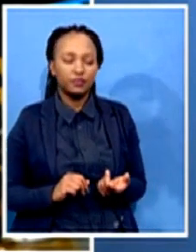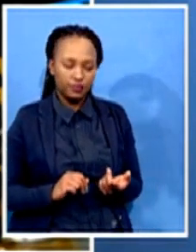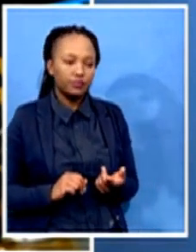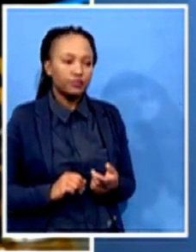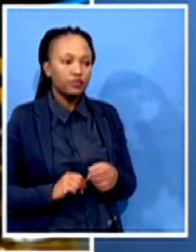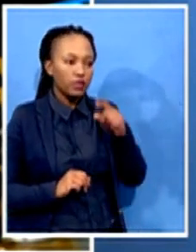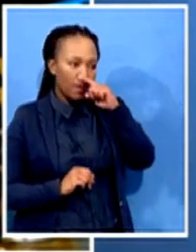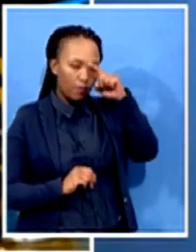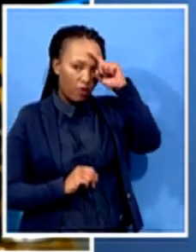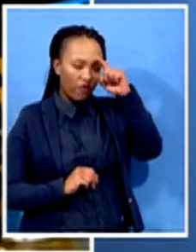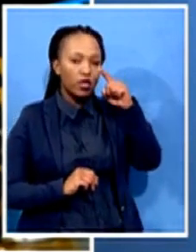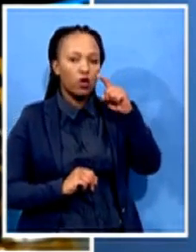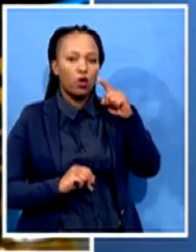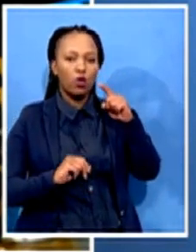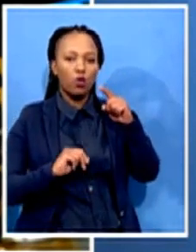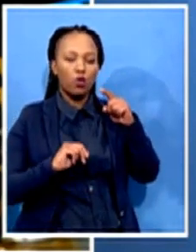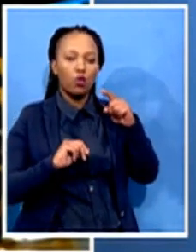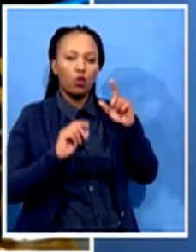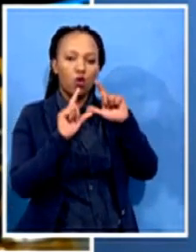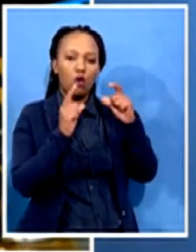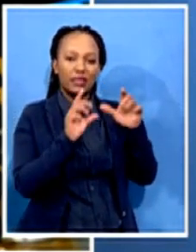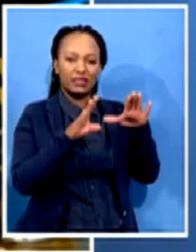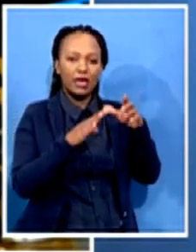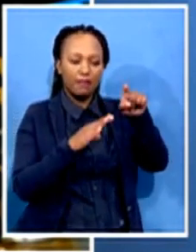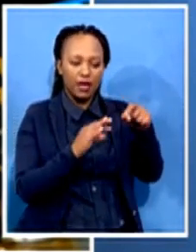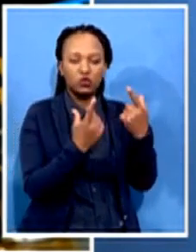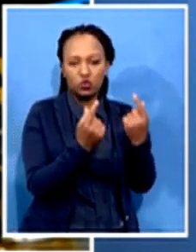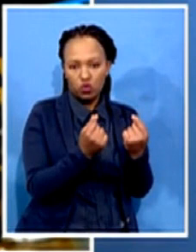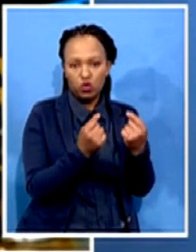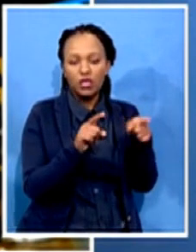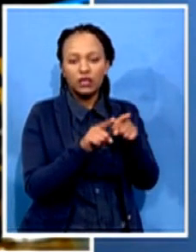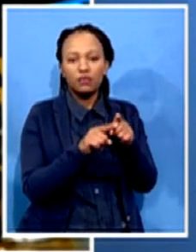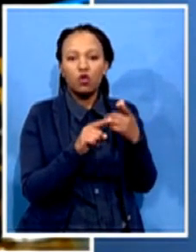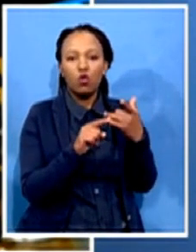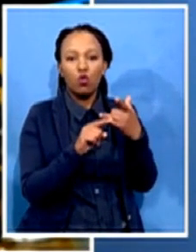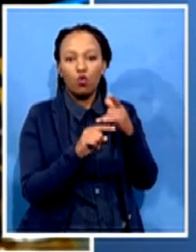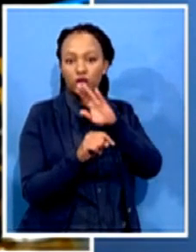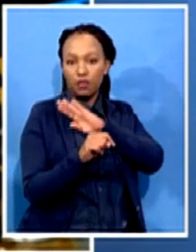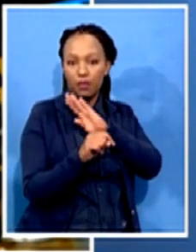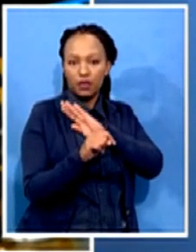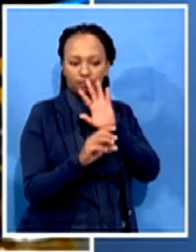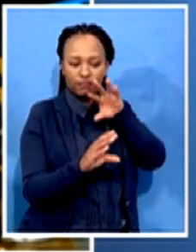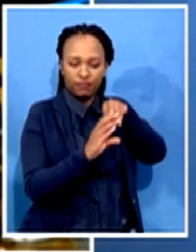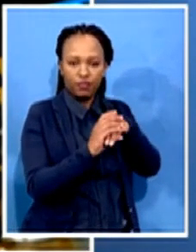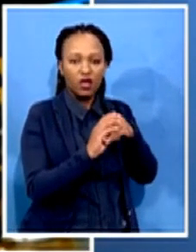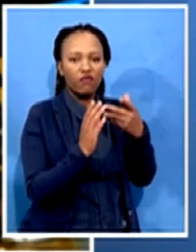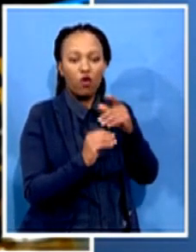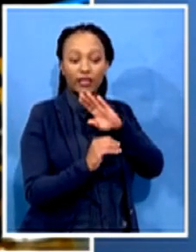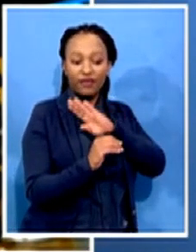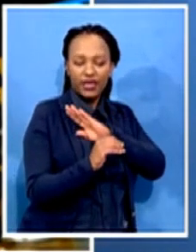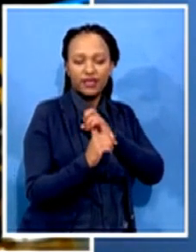the the Defense Joint Standing Committee on Defense, as well as the